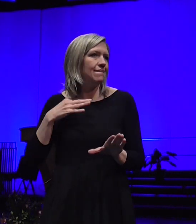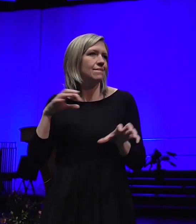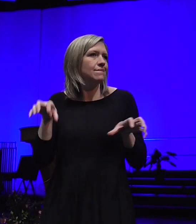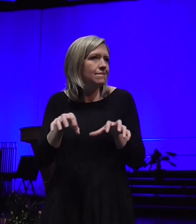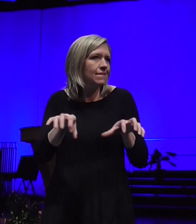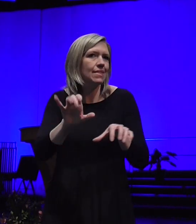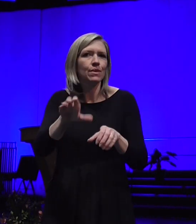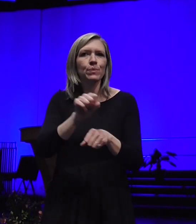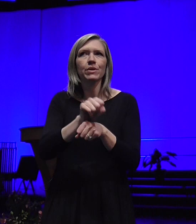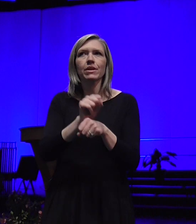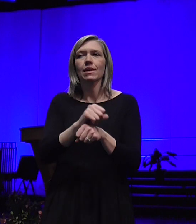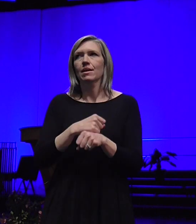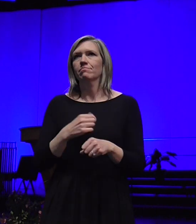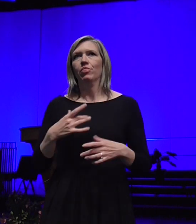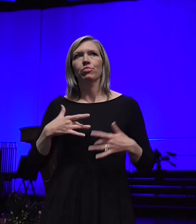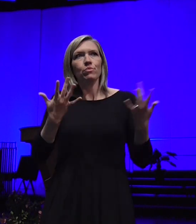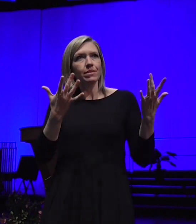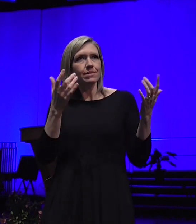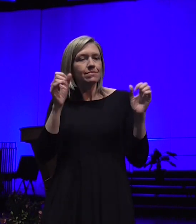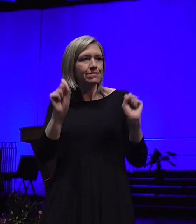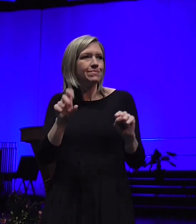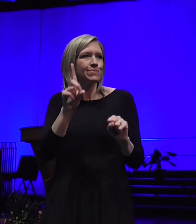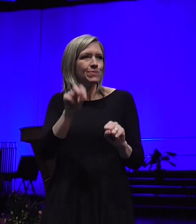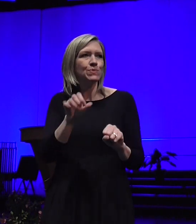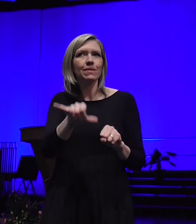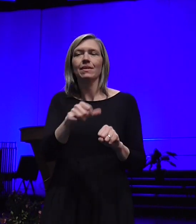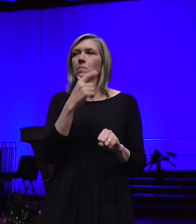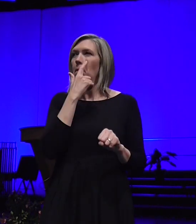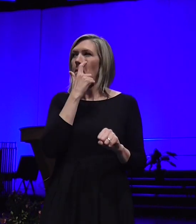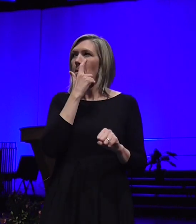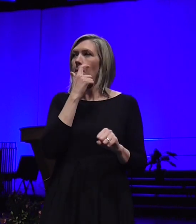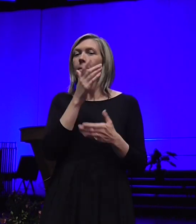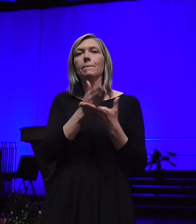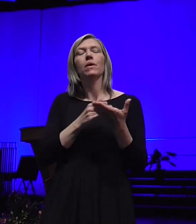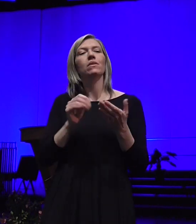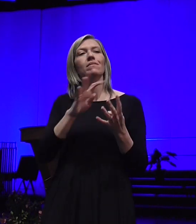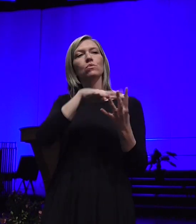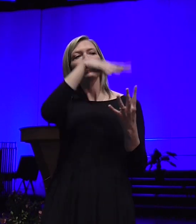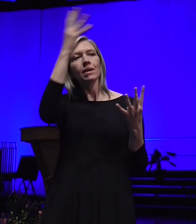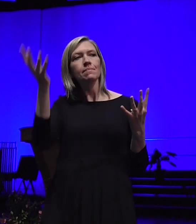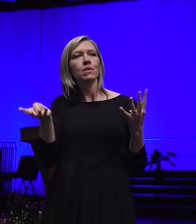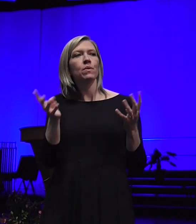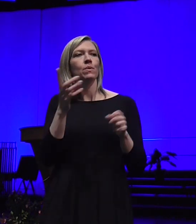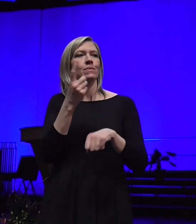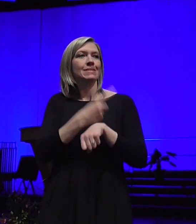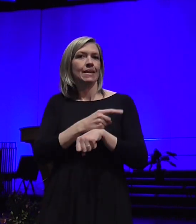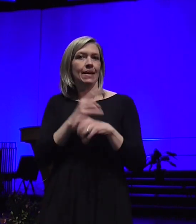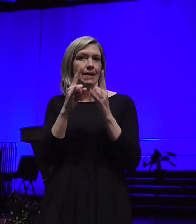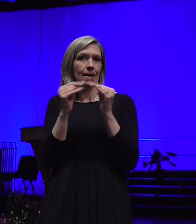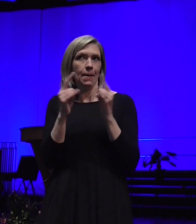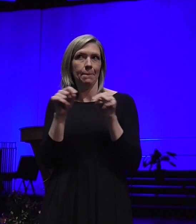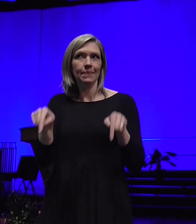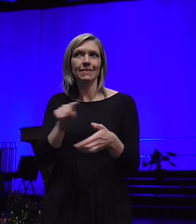So I'm happy that we're going to be getting to do it. It's going to be part of our Rainbow Day Camp this year. And,